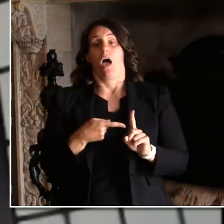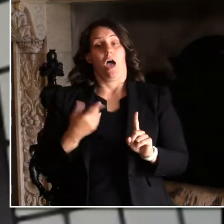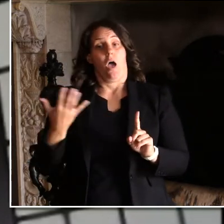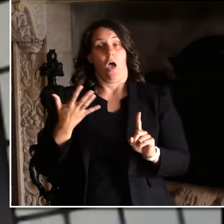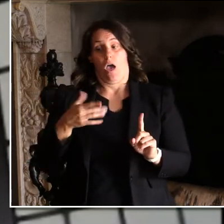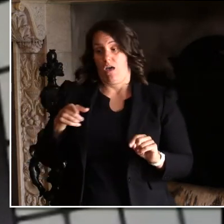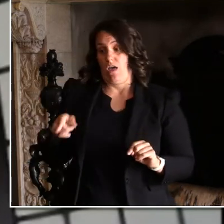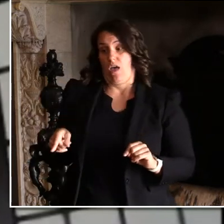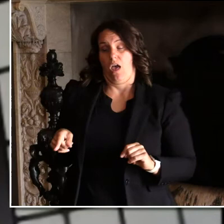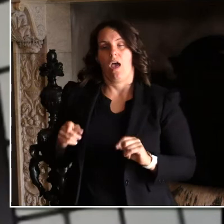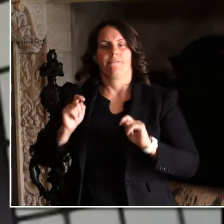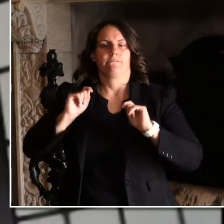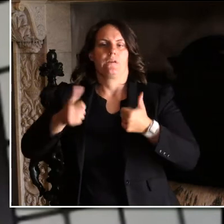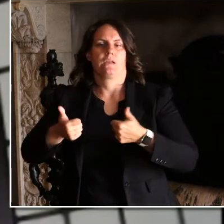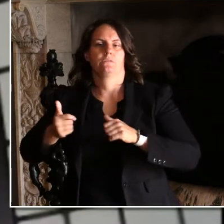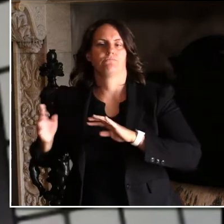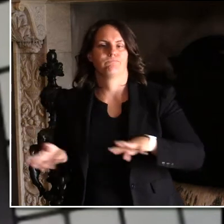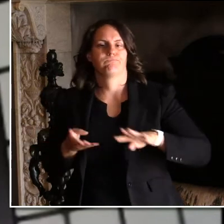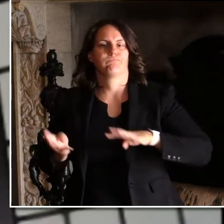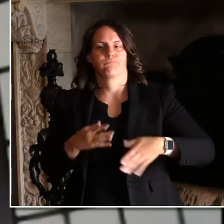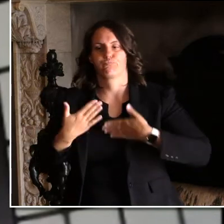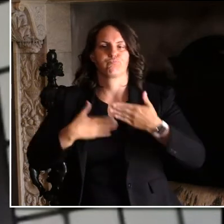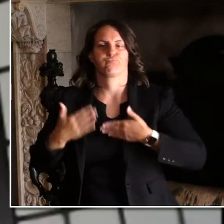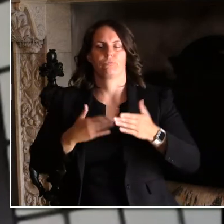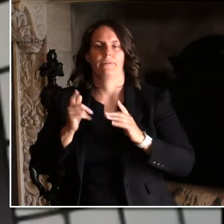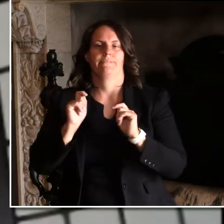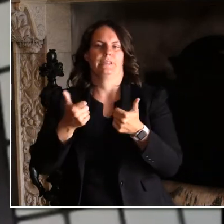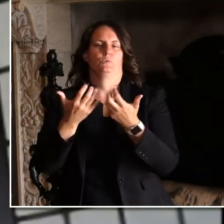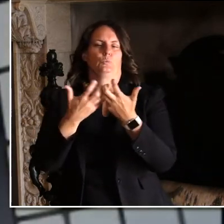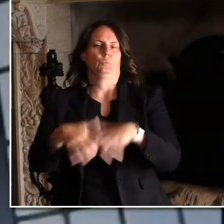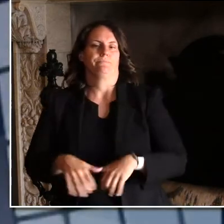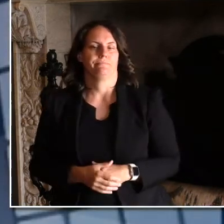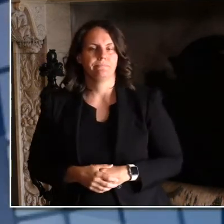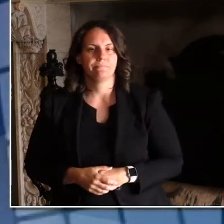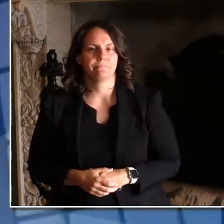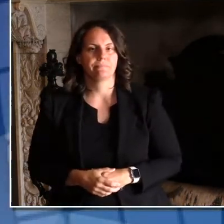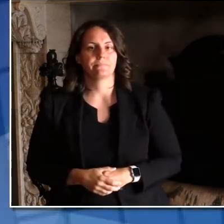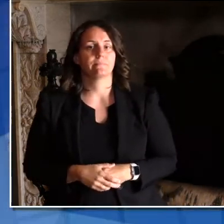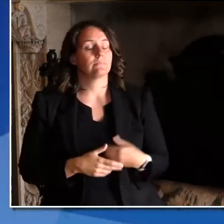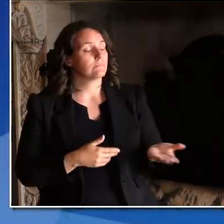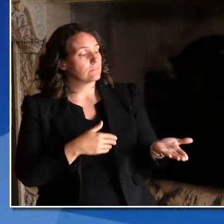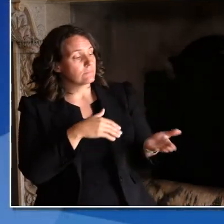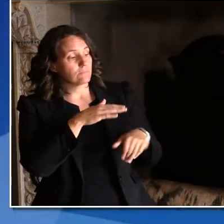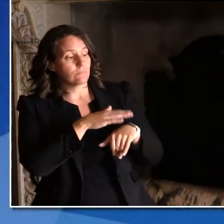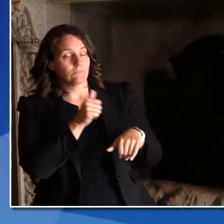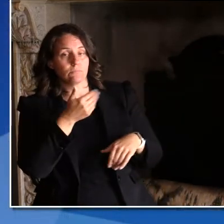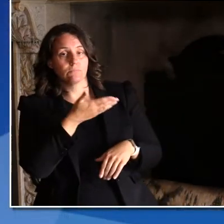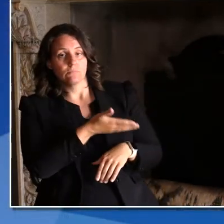efficiently set up. Any follow-ups, WKOW?